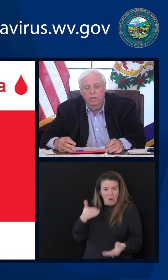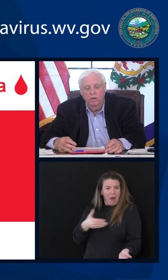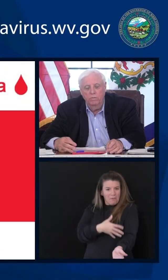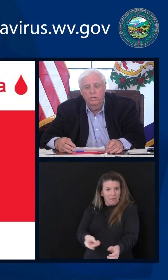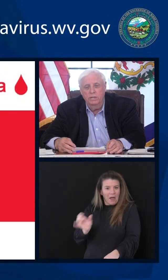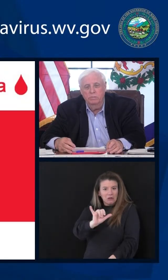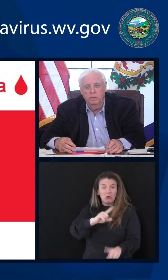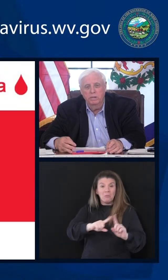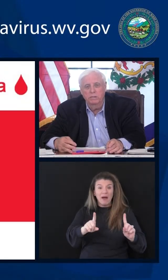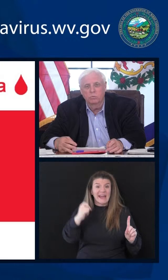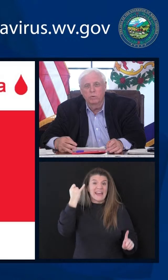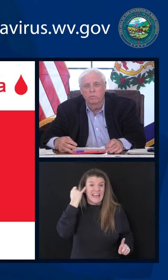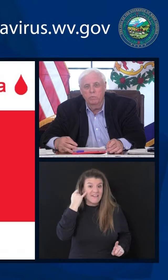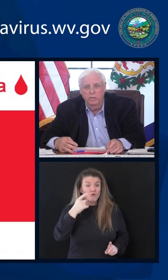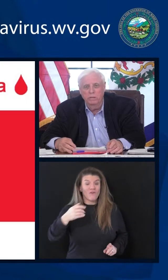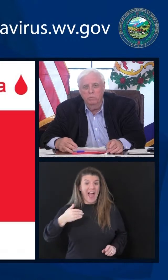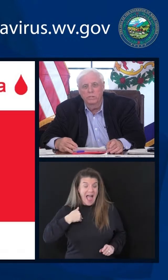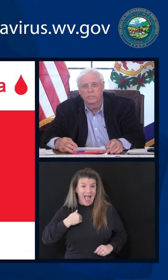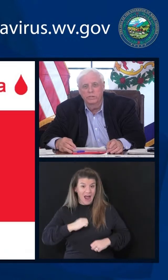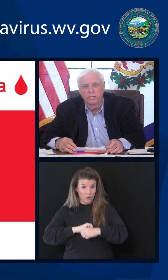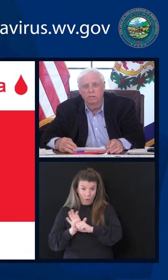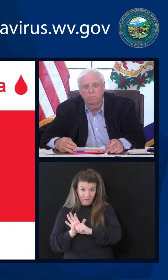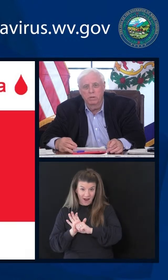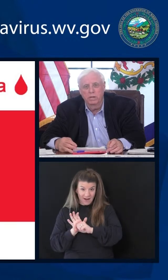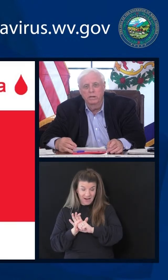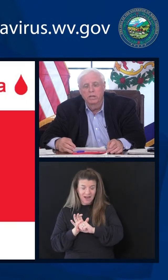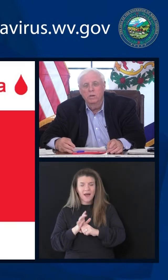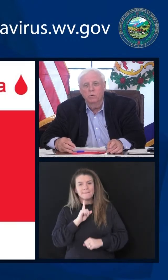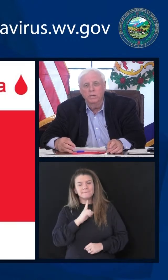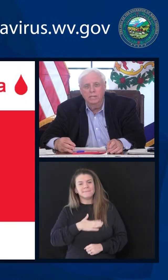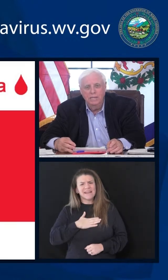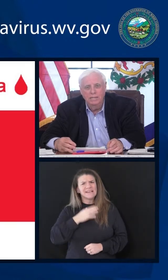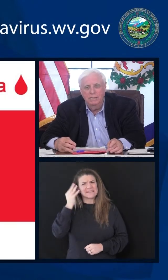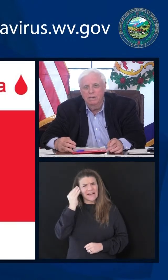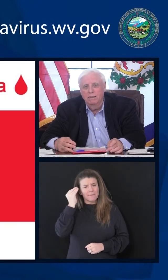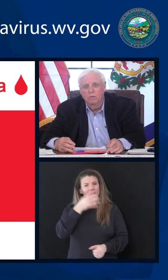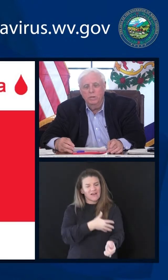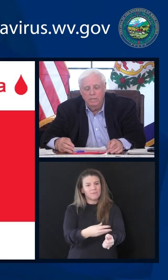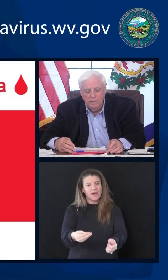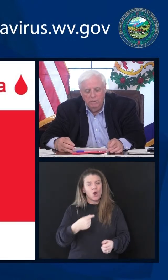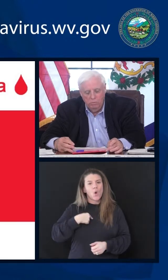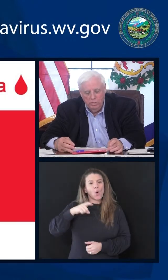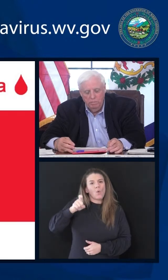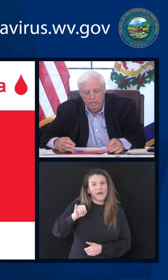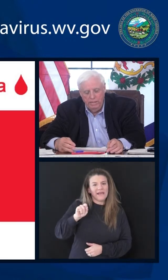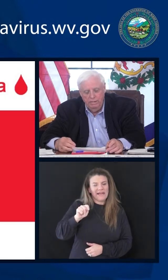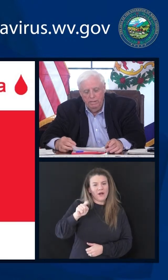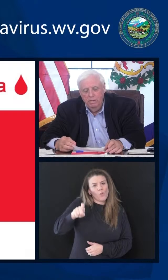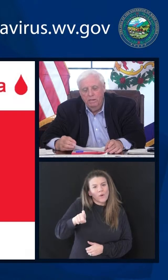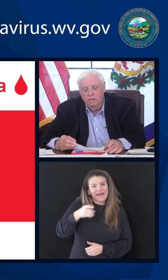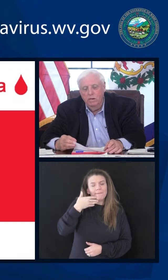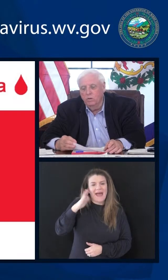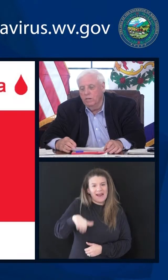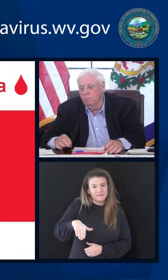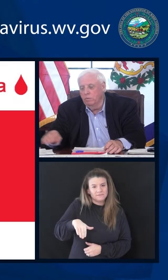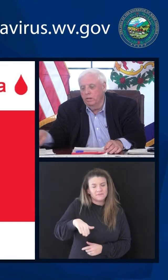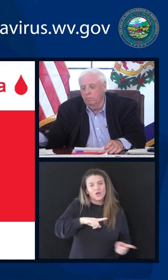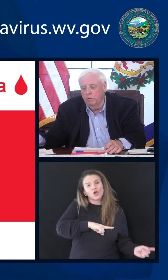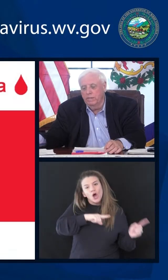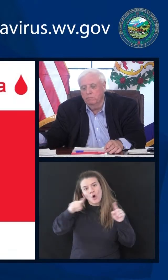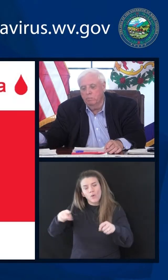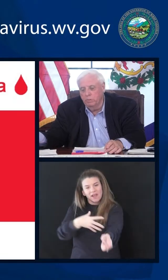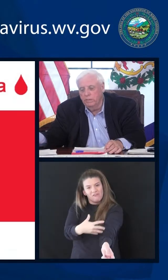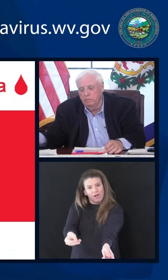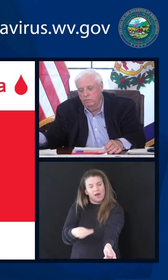the COVID experience, we really want you to give blood. We need it. We need it really badly. Go give blood